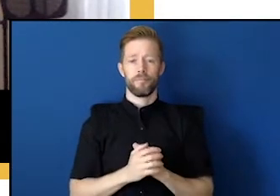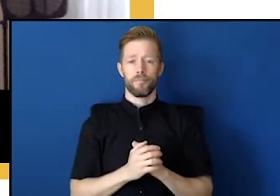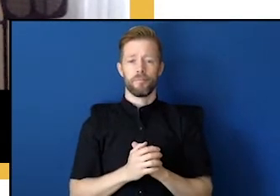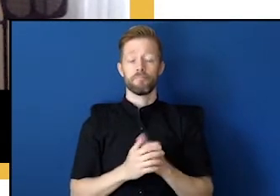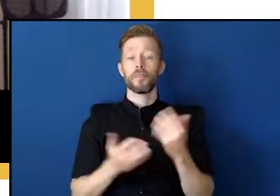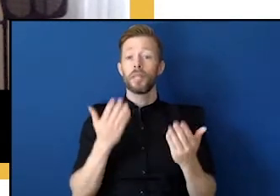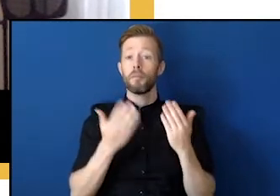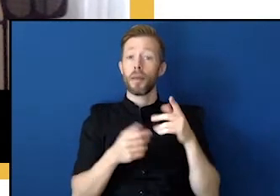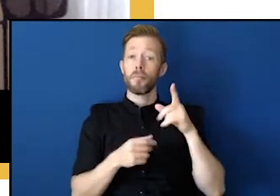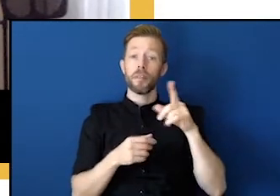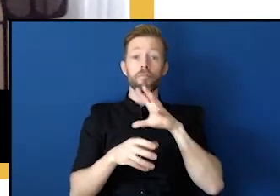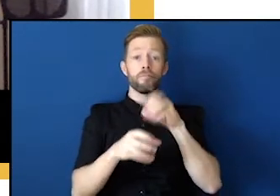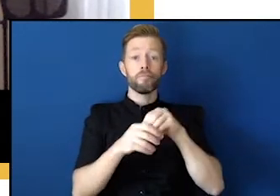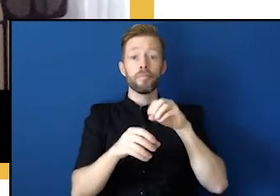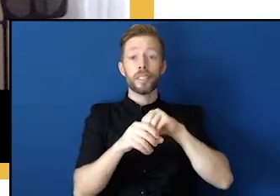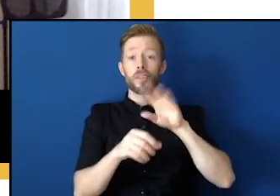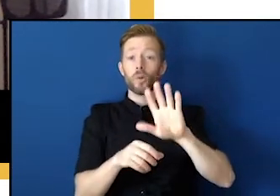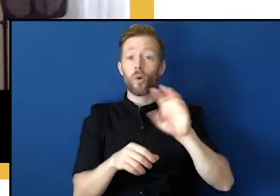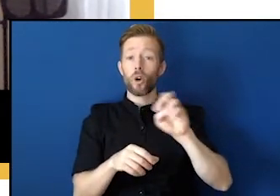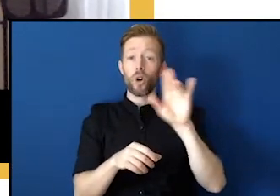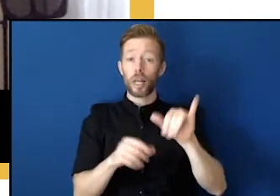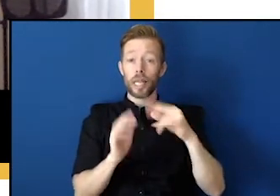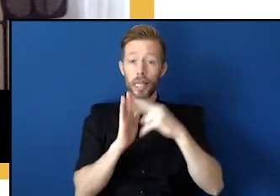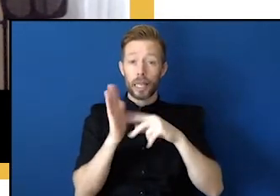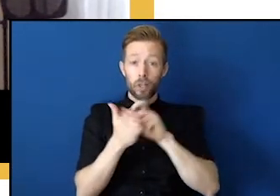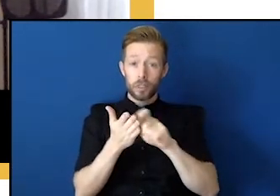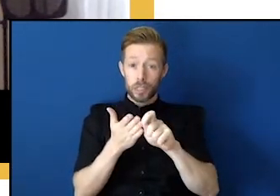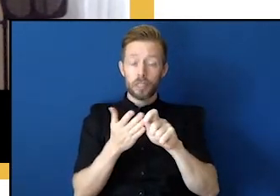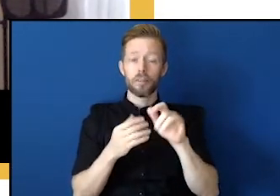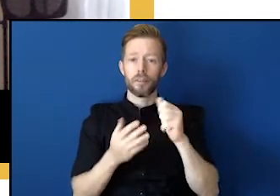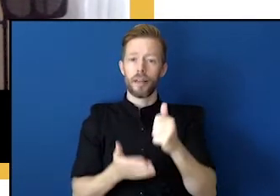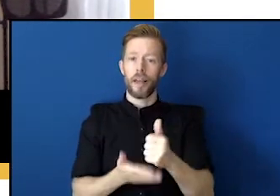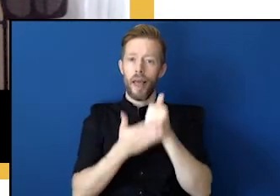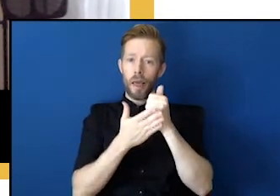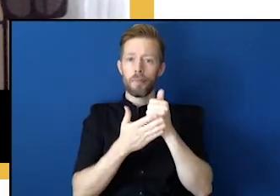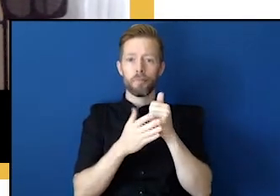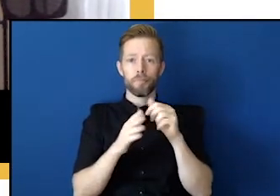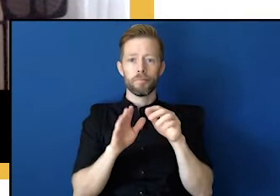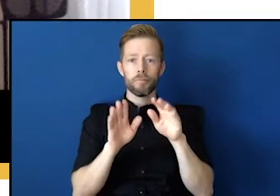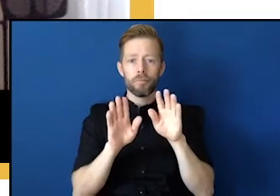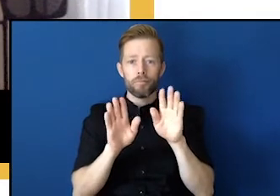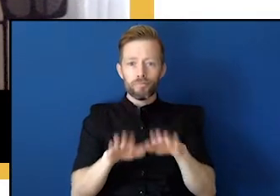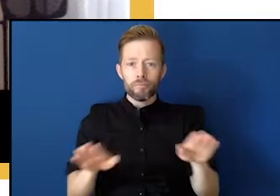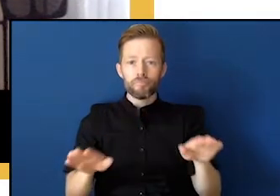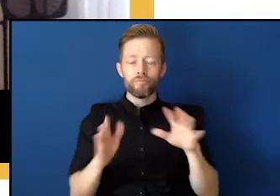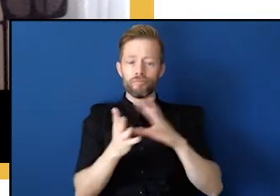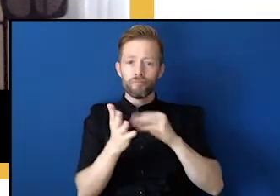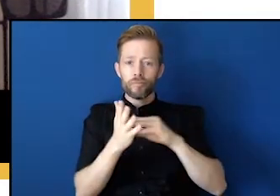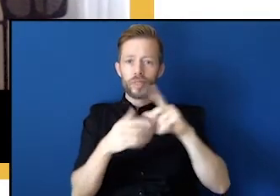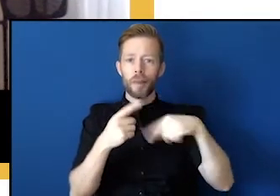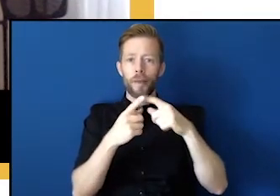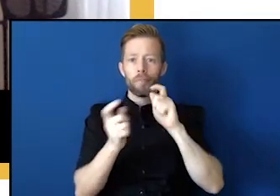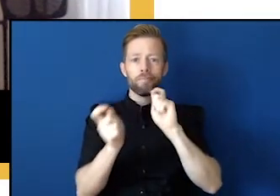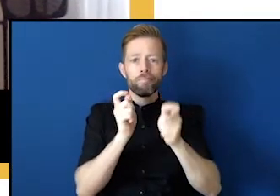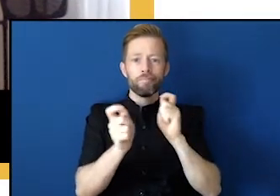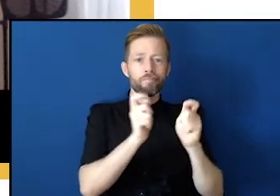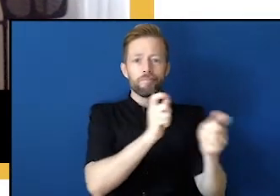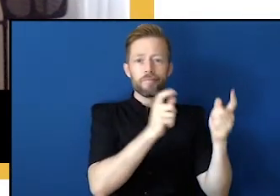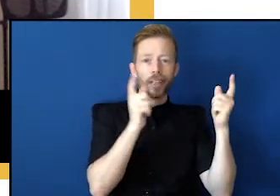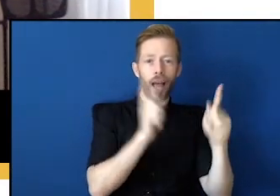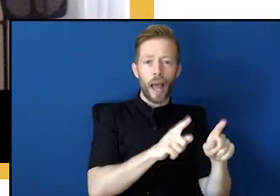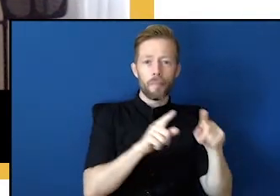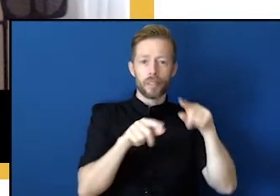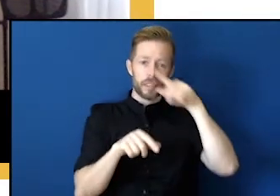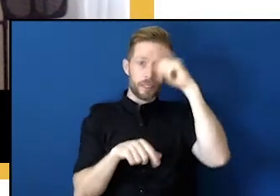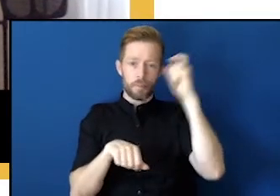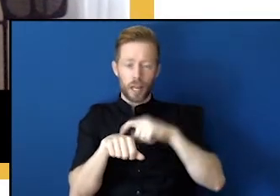study. Perhaps included in your early literacy circles. Help students make lists about all the changes that are happening during the